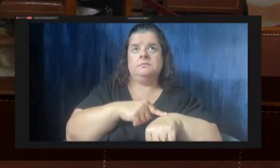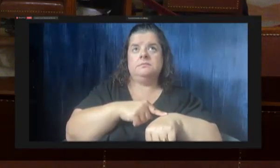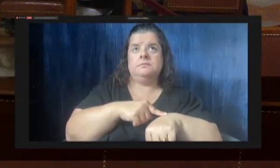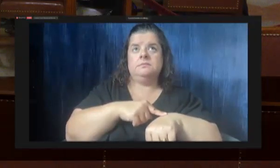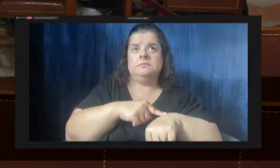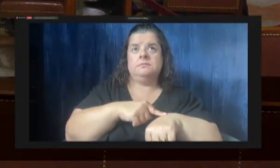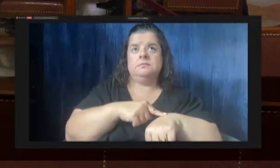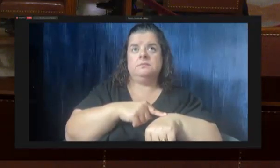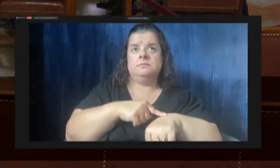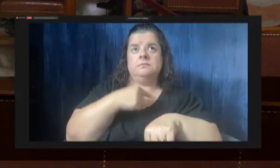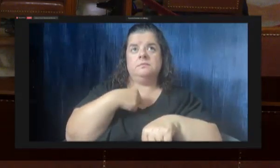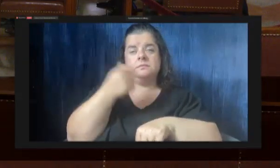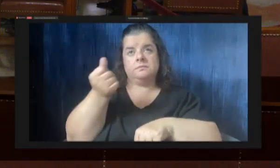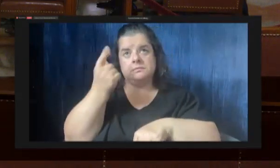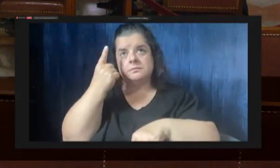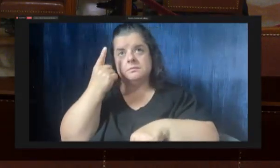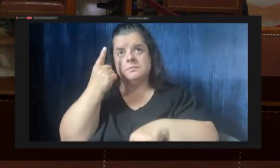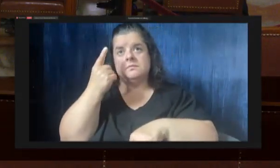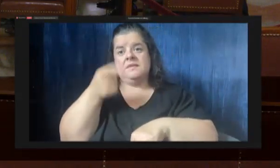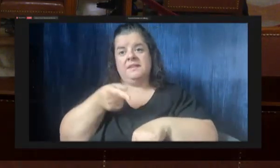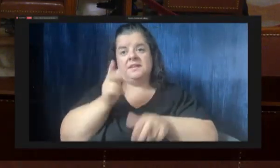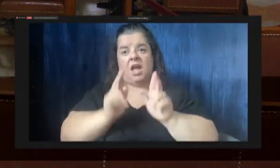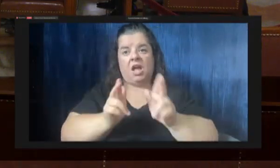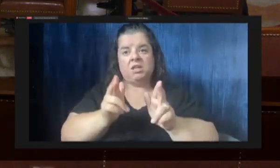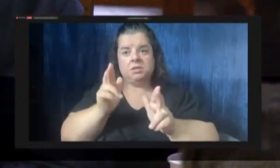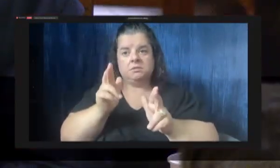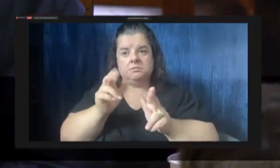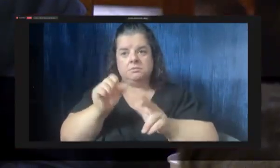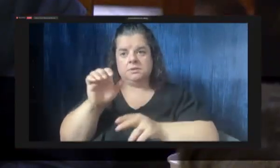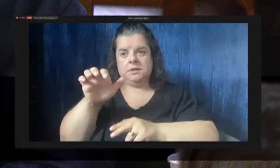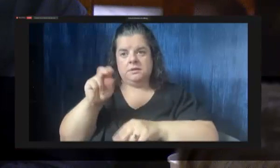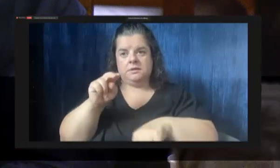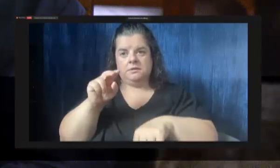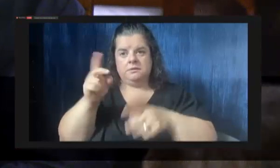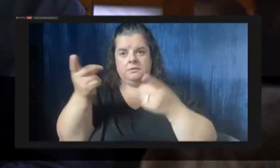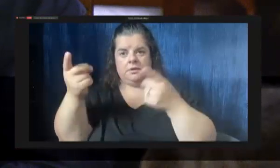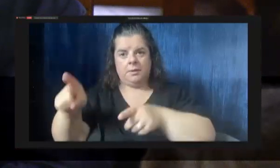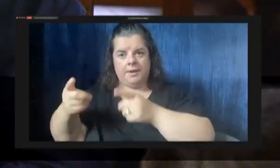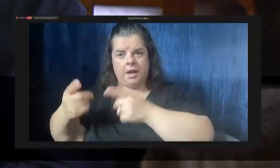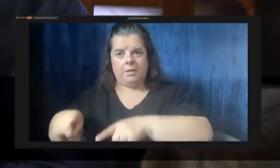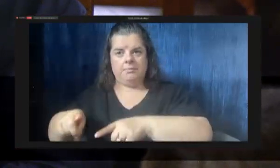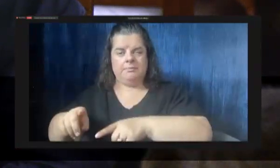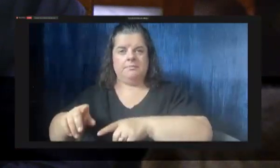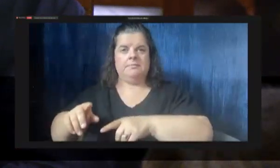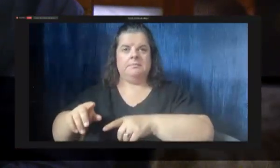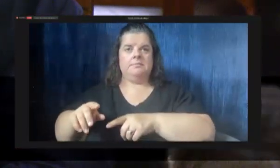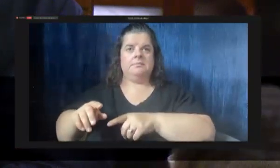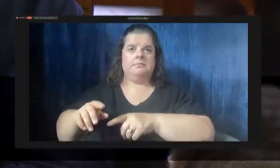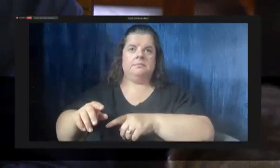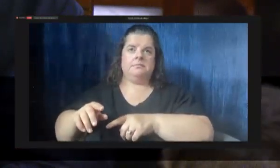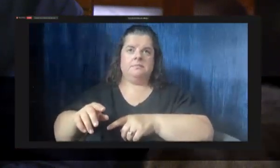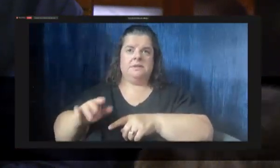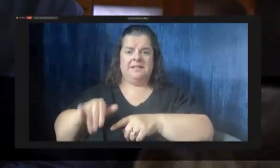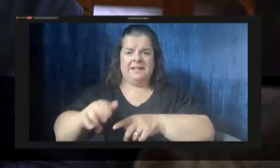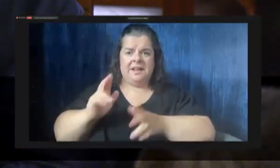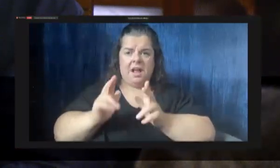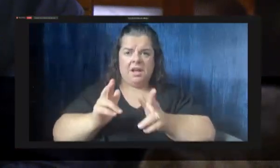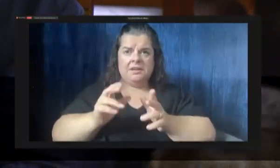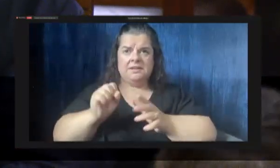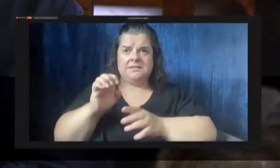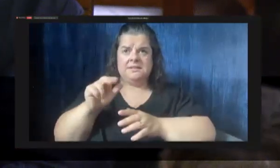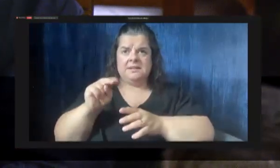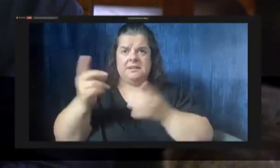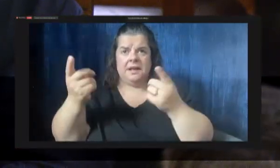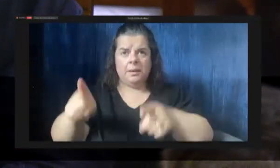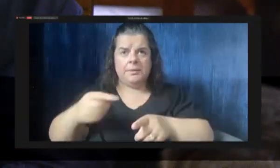I understand, like, this hunting season is coming up. It's like we just found out that, you know, that hunting season happens, or that we